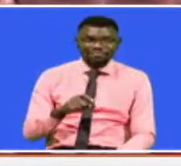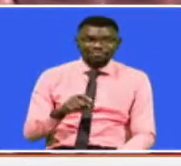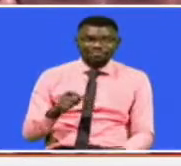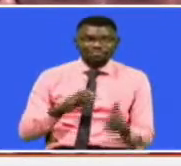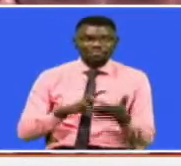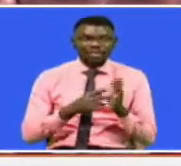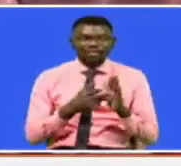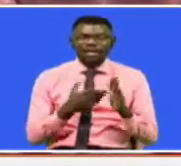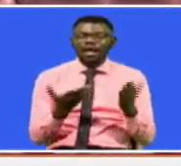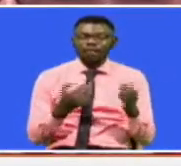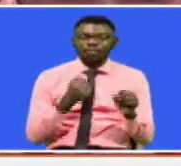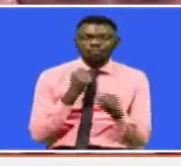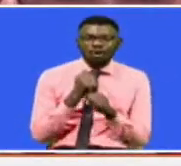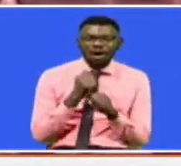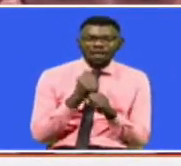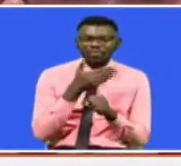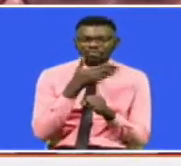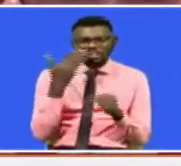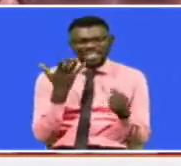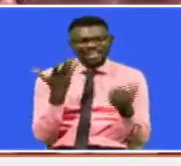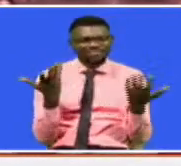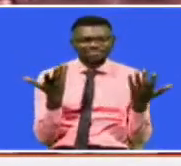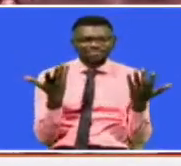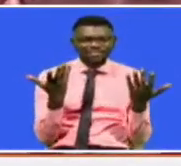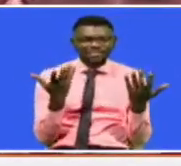trying to make it better in certain aspects.